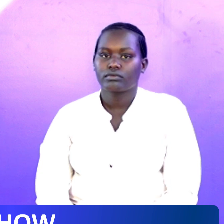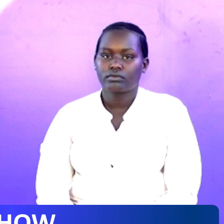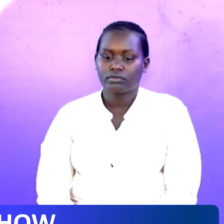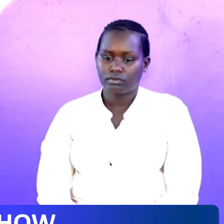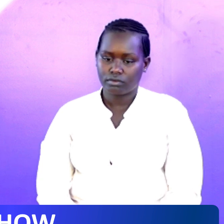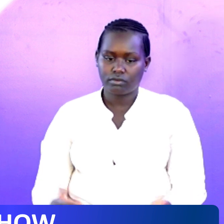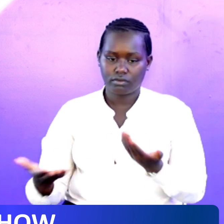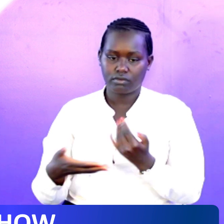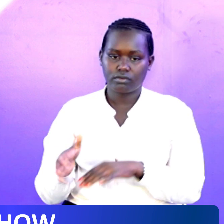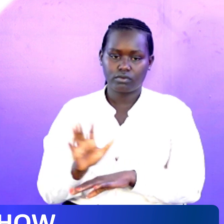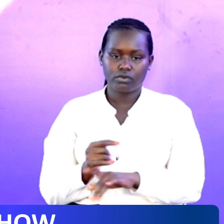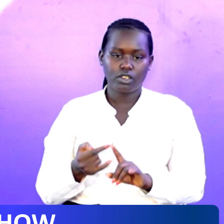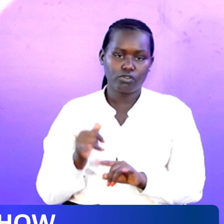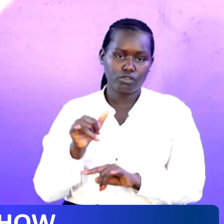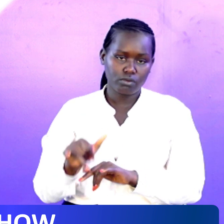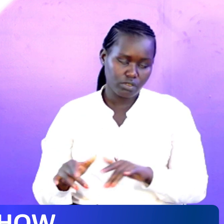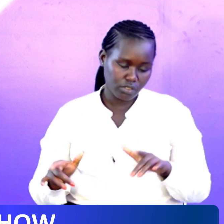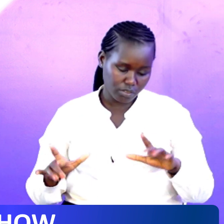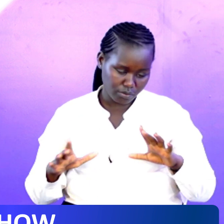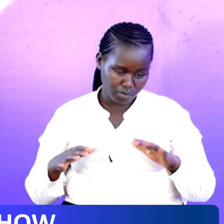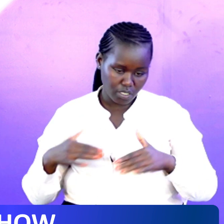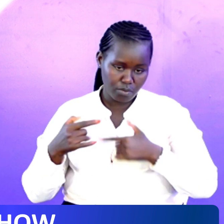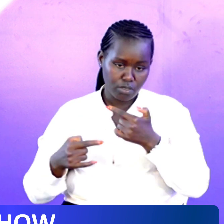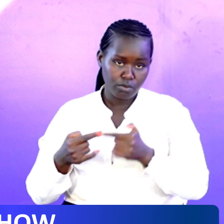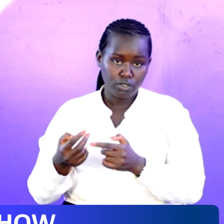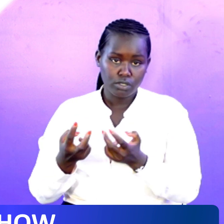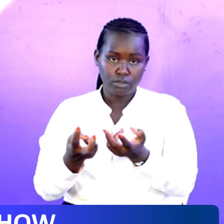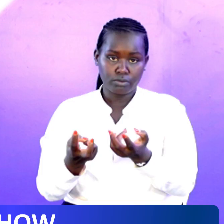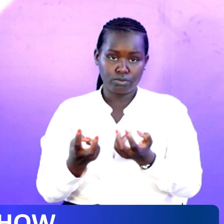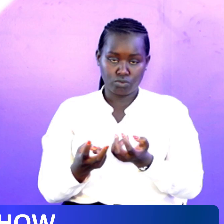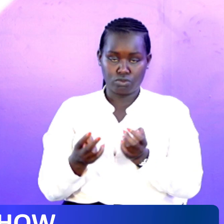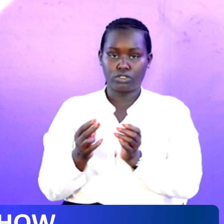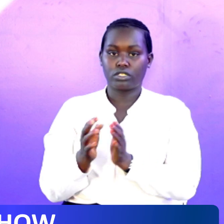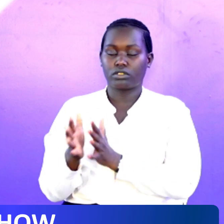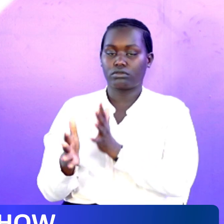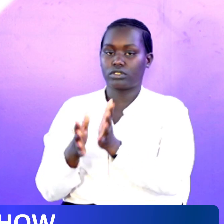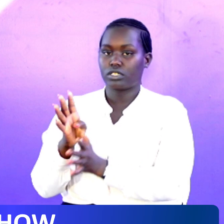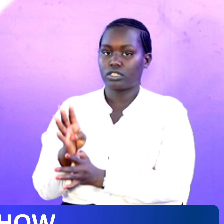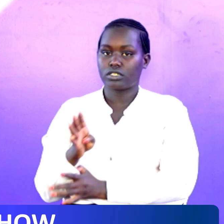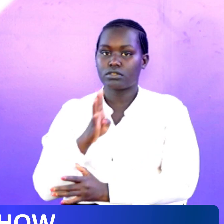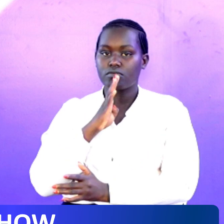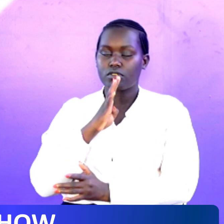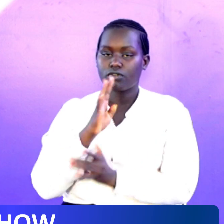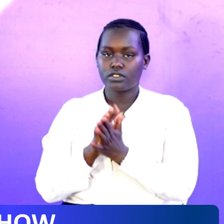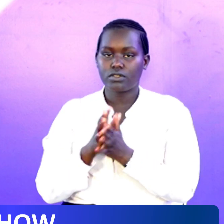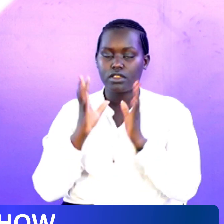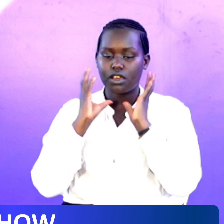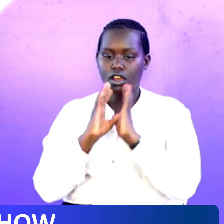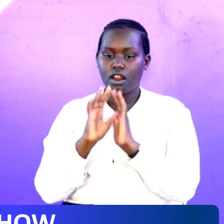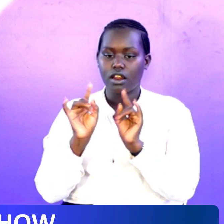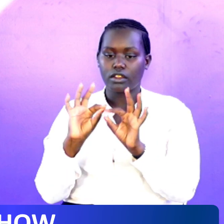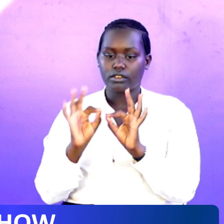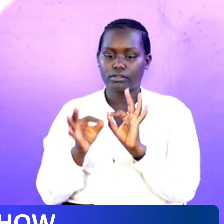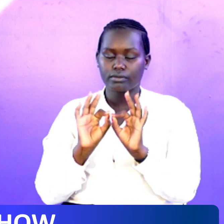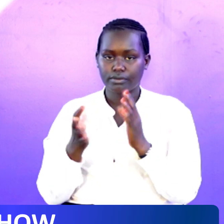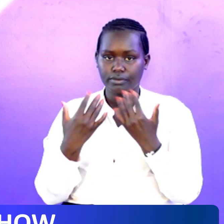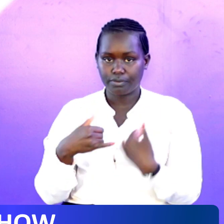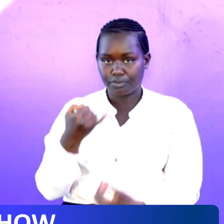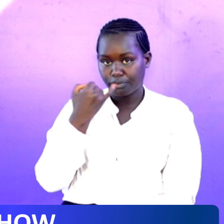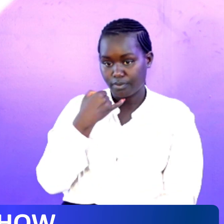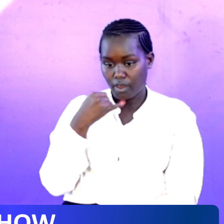And welcome back from that break. Glad you're still watching Science Breakfast with me, Alan Hubbard, and sign language interpreter is Chebi